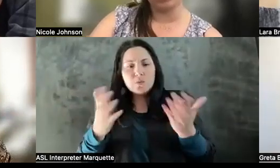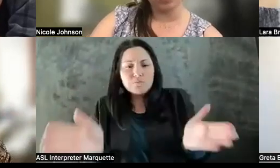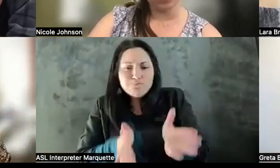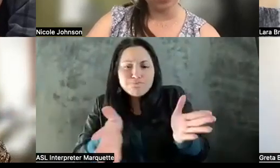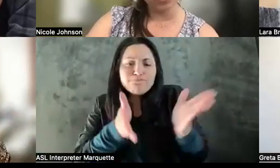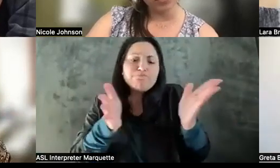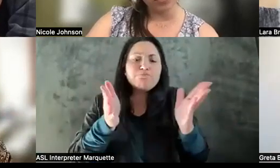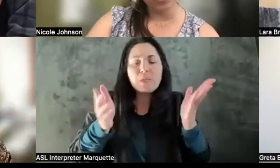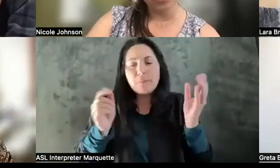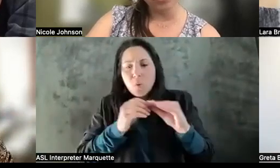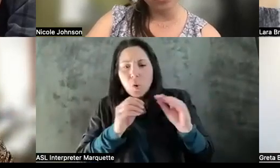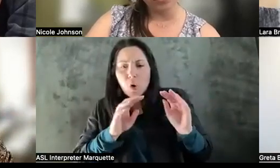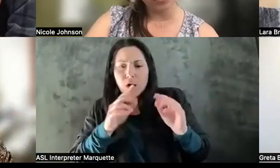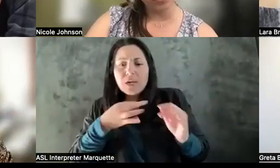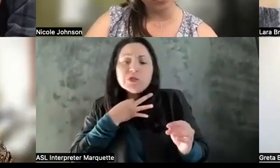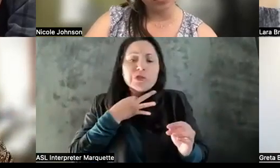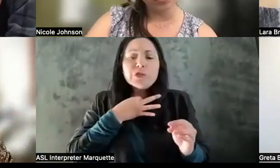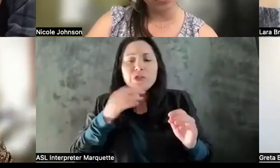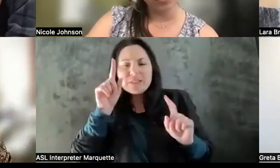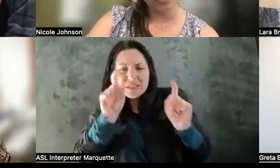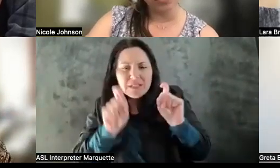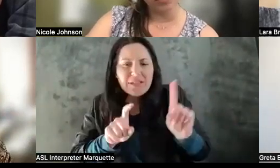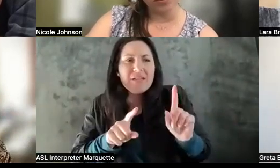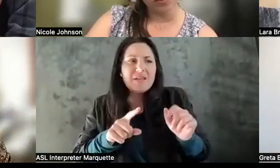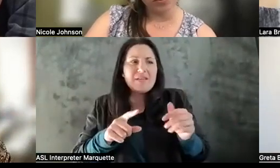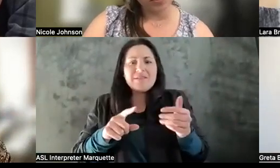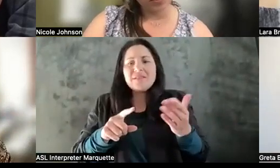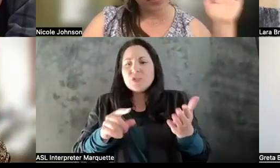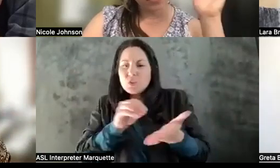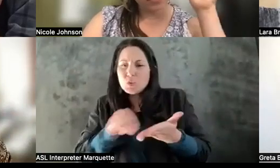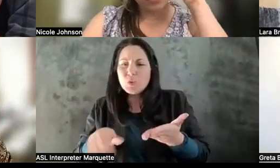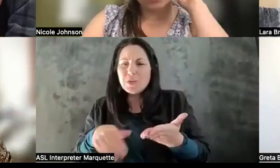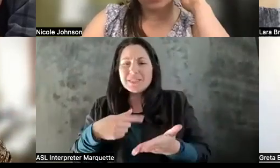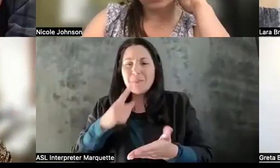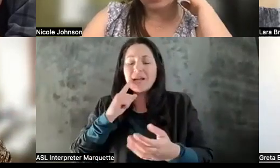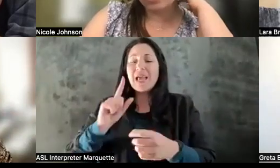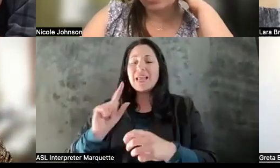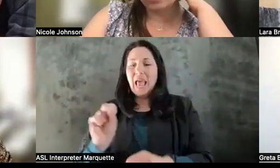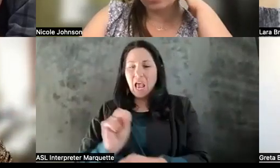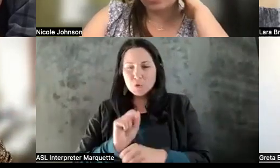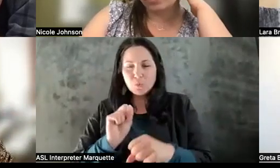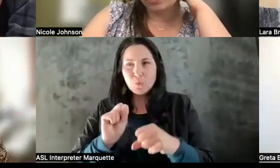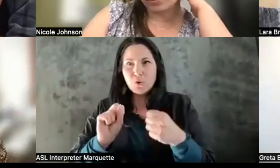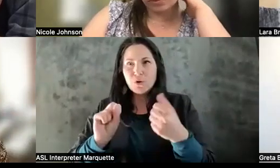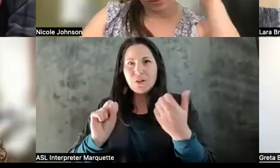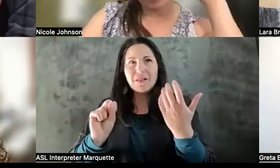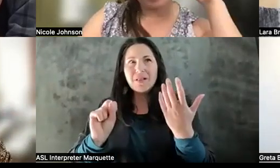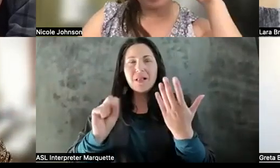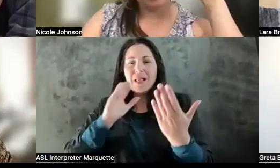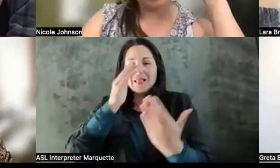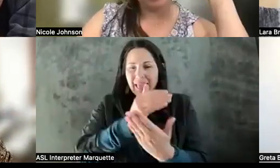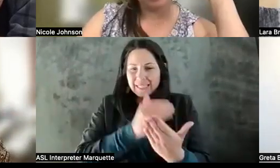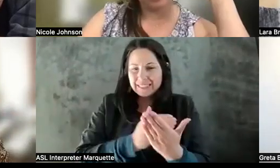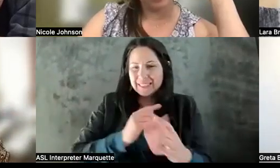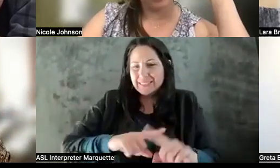but I haven't been able to find like a concrete example of how, say, a particular lesson might